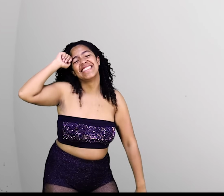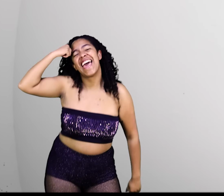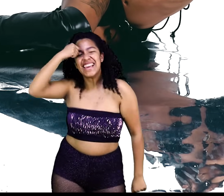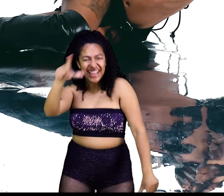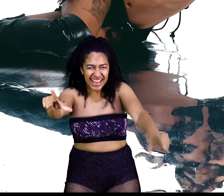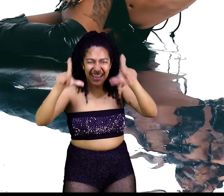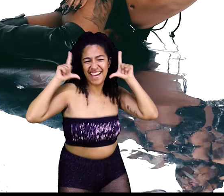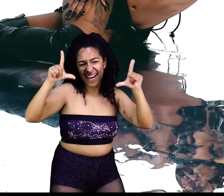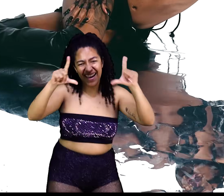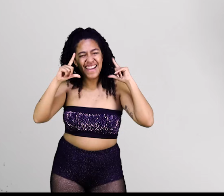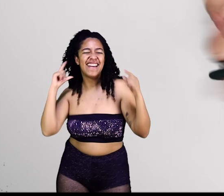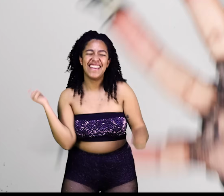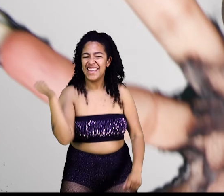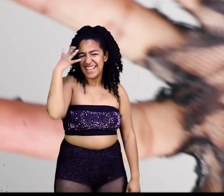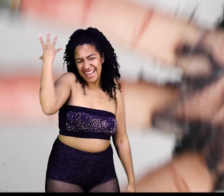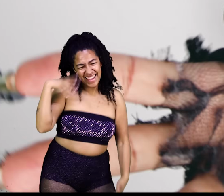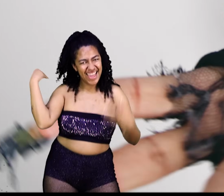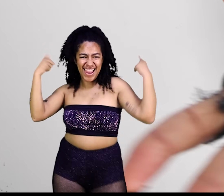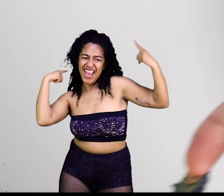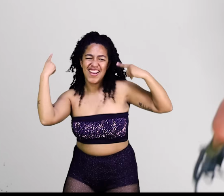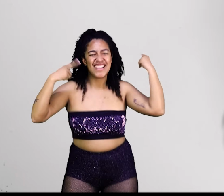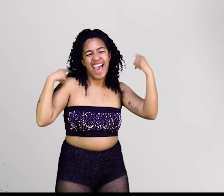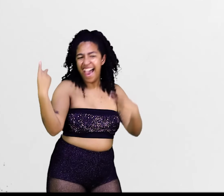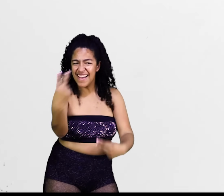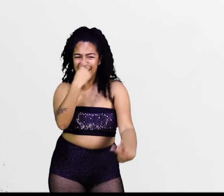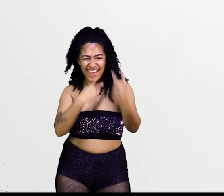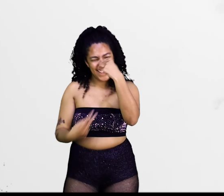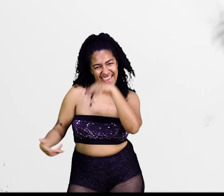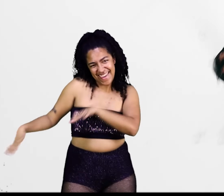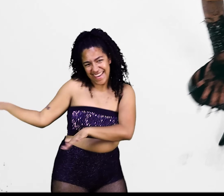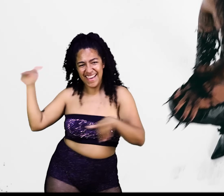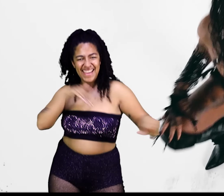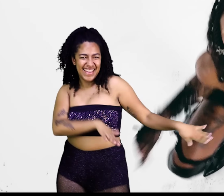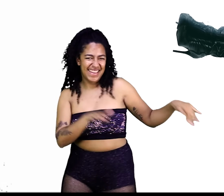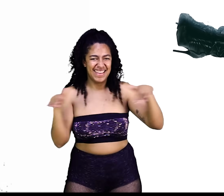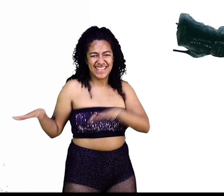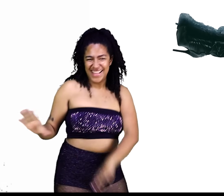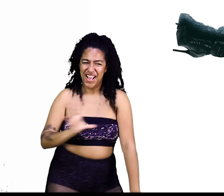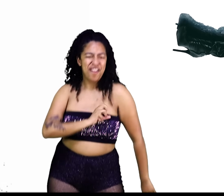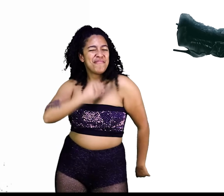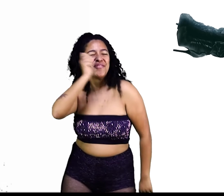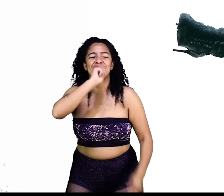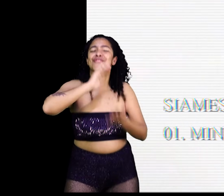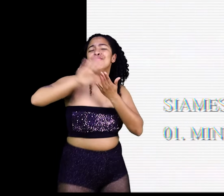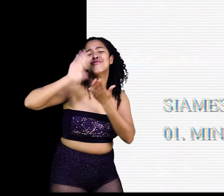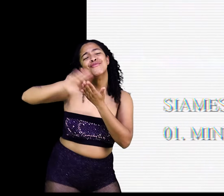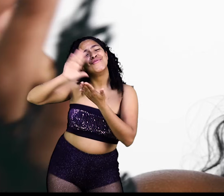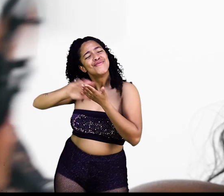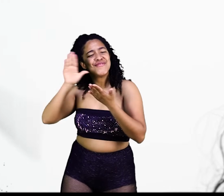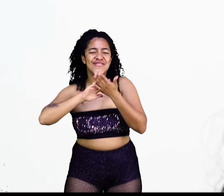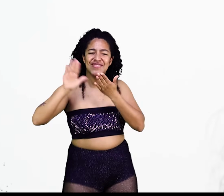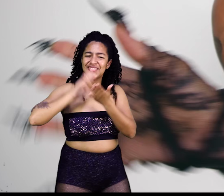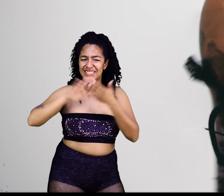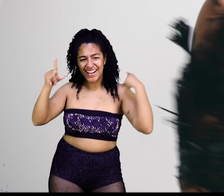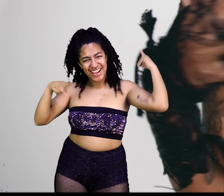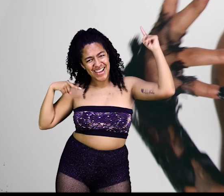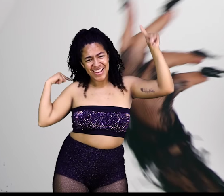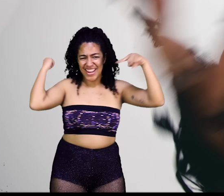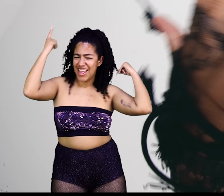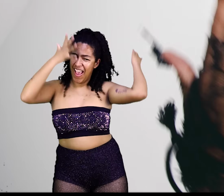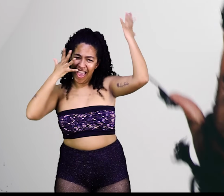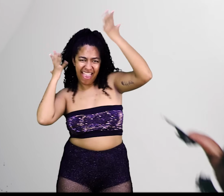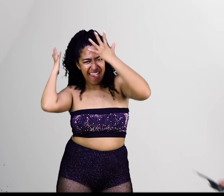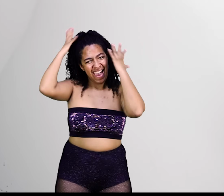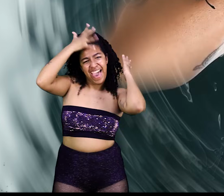my skin. I'm a queer, I'm a realness, freaking like me. Honey bee, quando cê vê, tô no Havaí. Love green, money cash, cash,